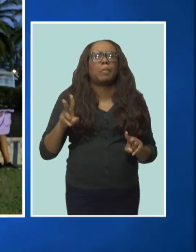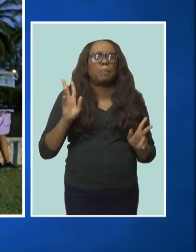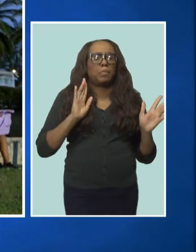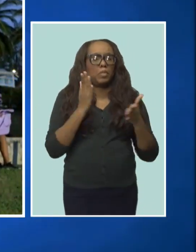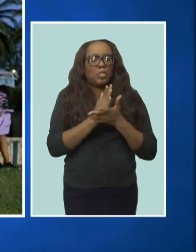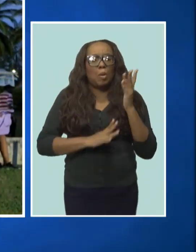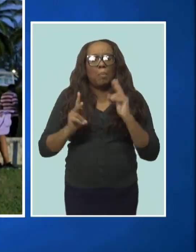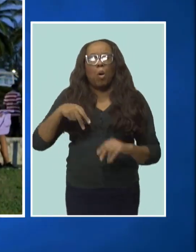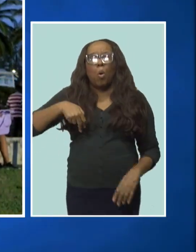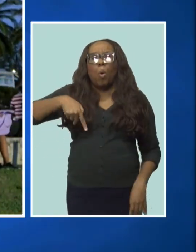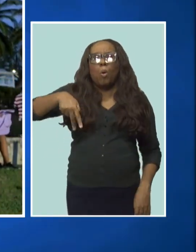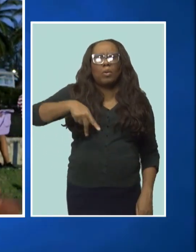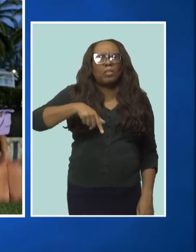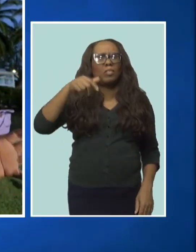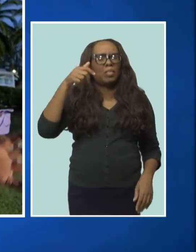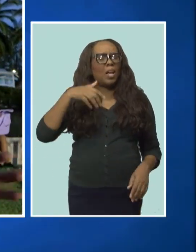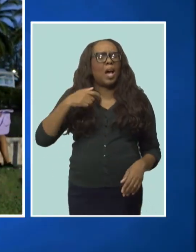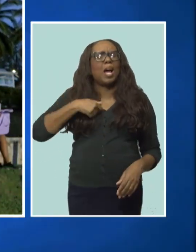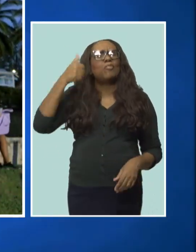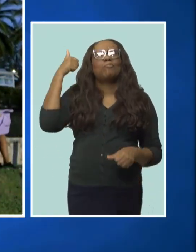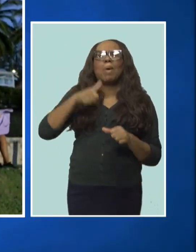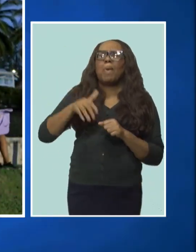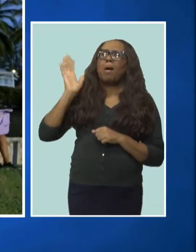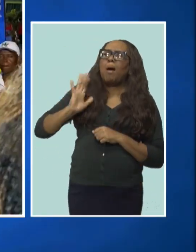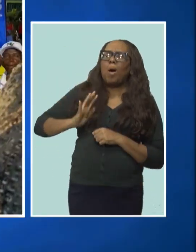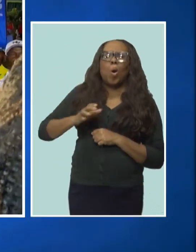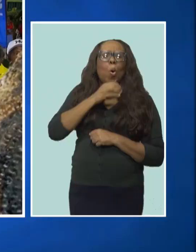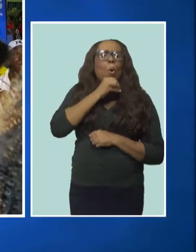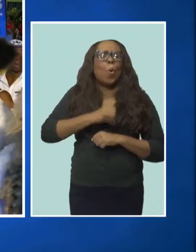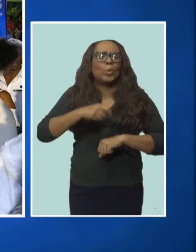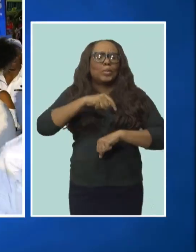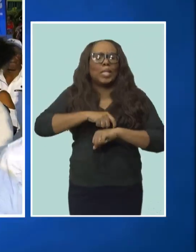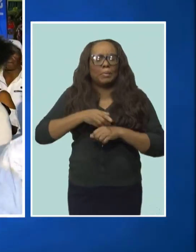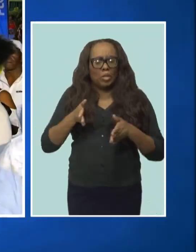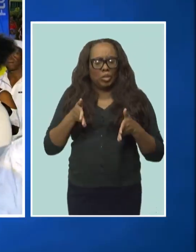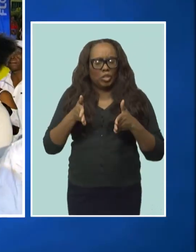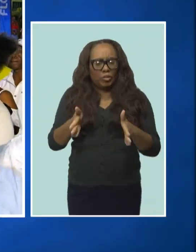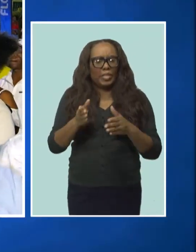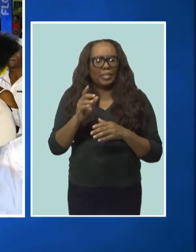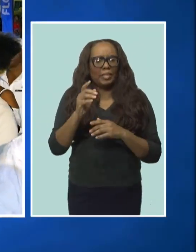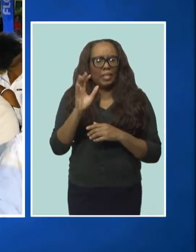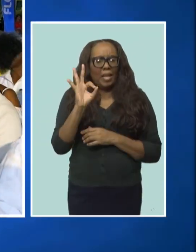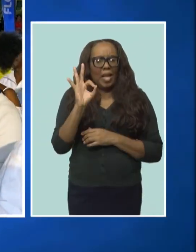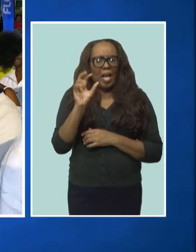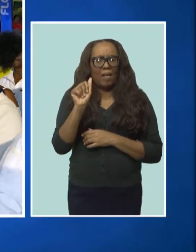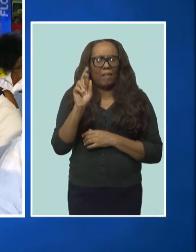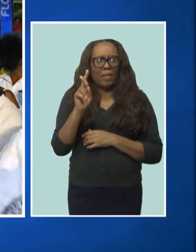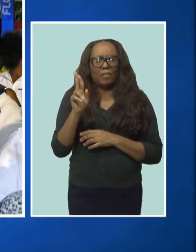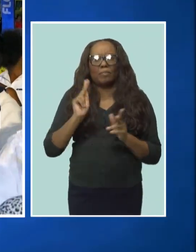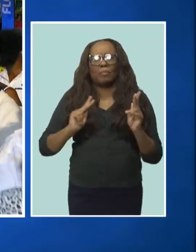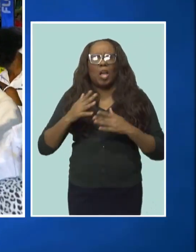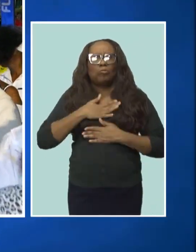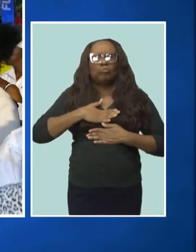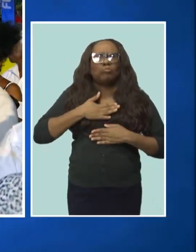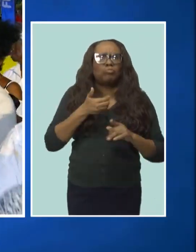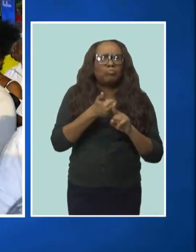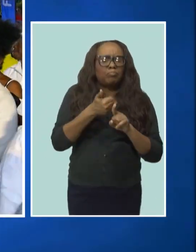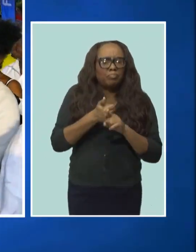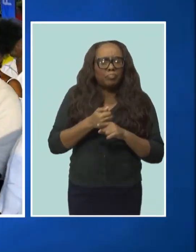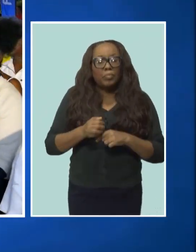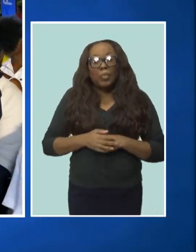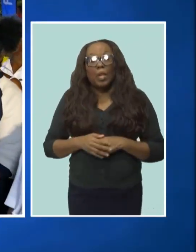it reminds me of the old time street fairs where people used to come out and enjoy themselves. Senator King also spoke